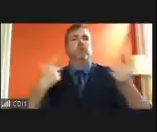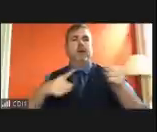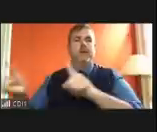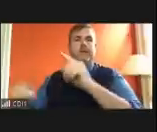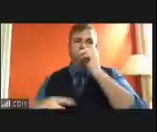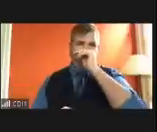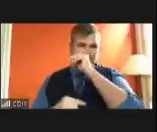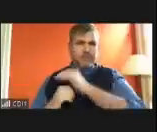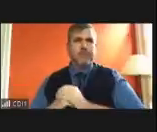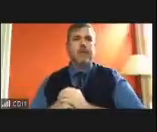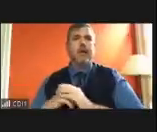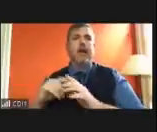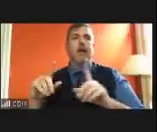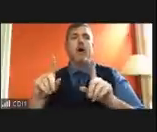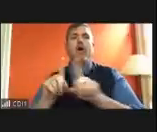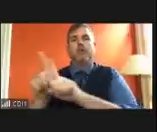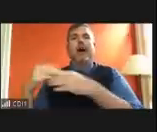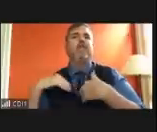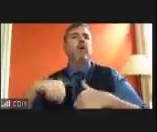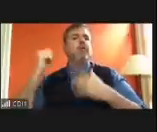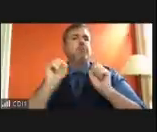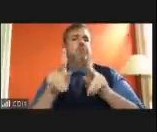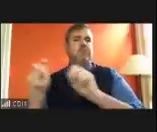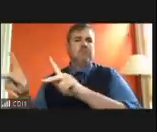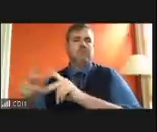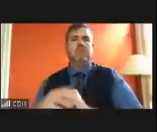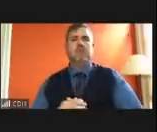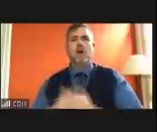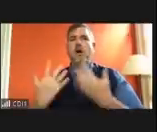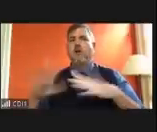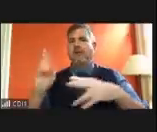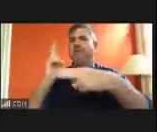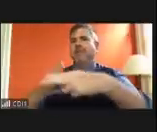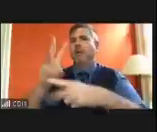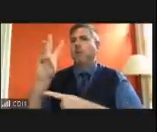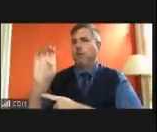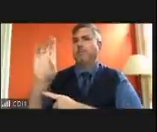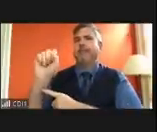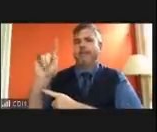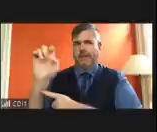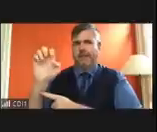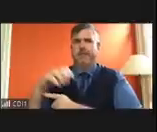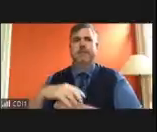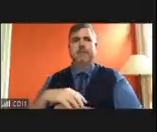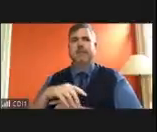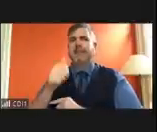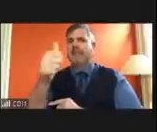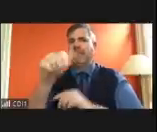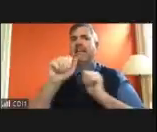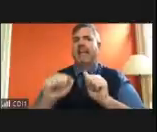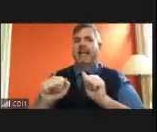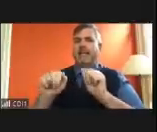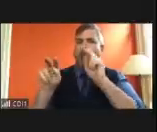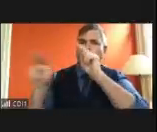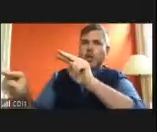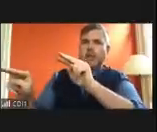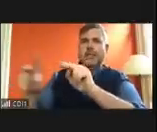at our website. We've already mentioned the website. On there, you can go for testing information. You can get links to our